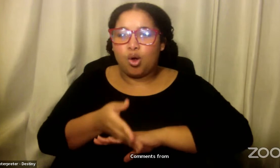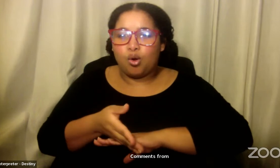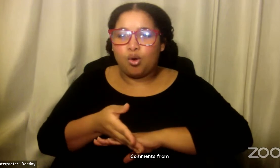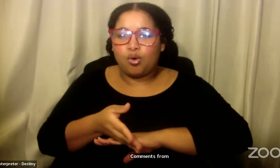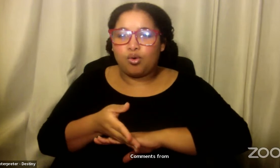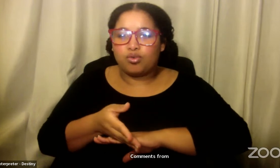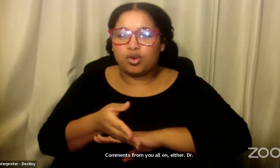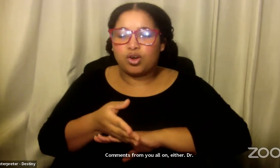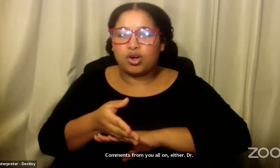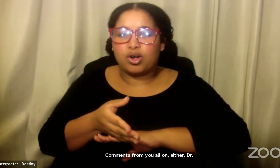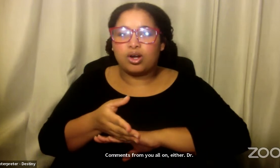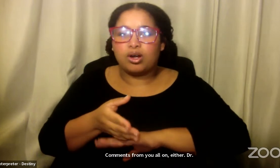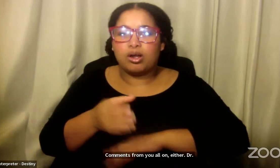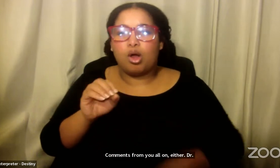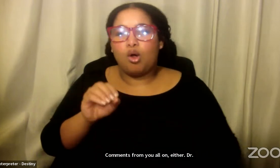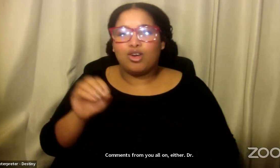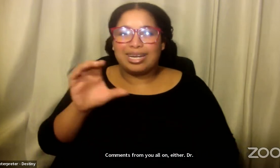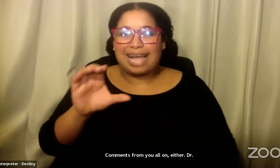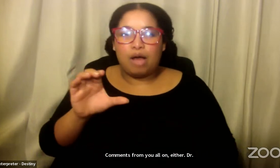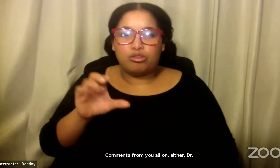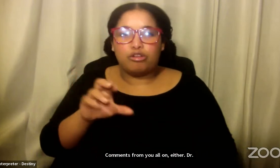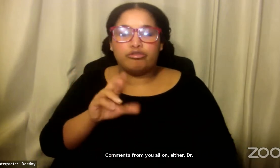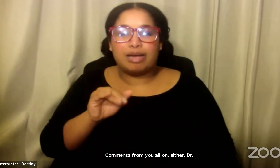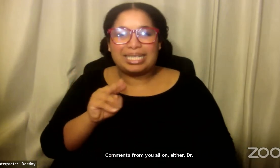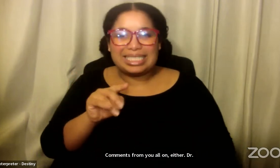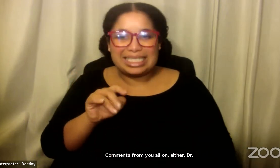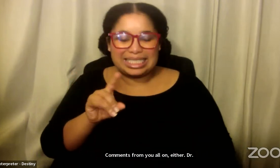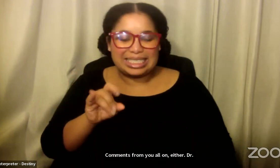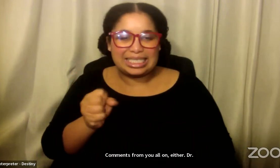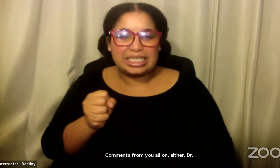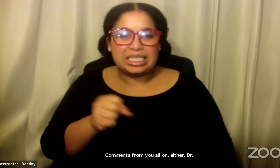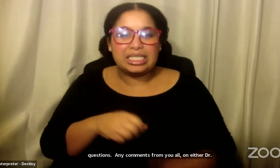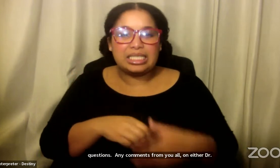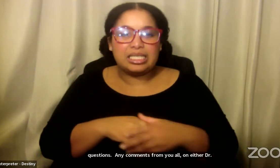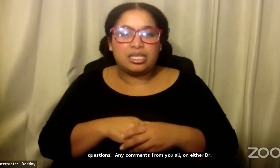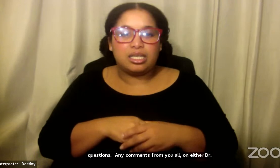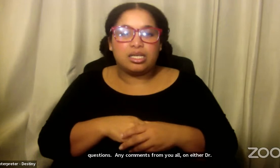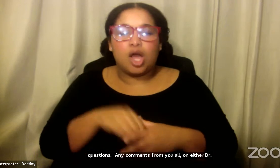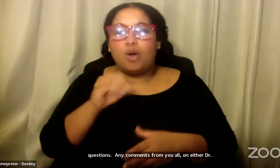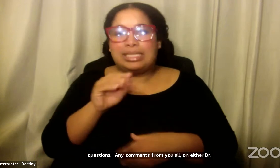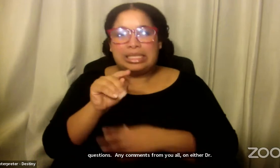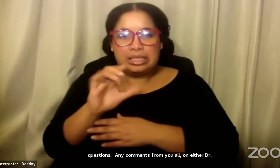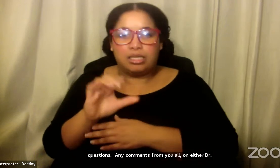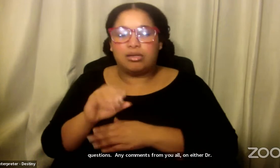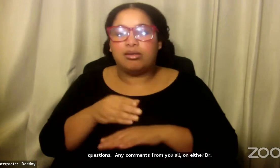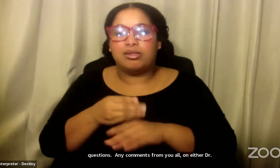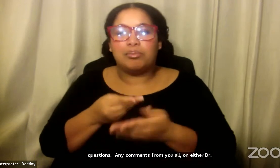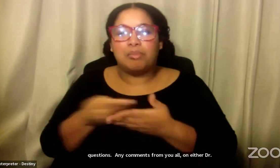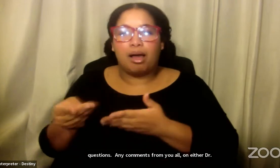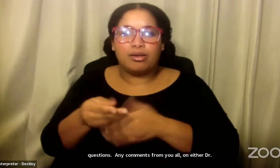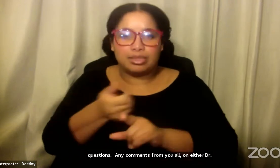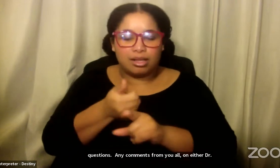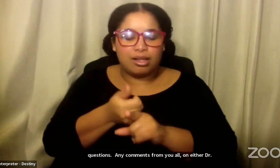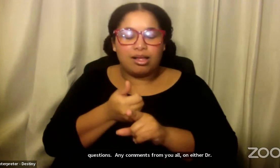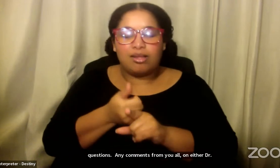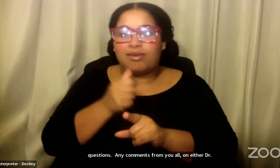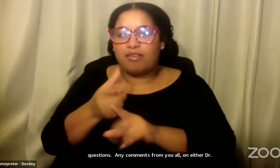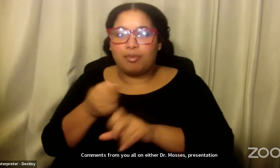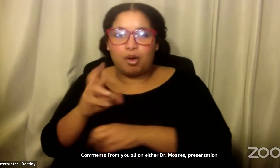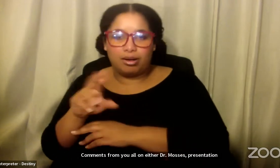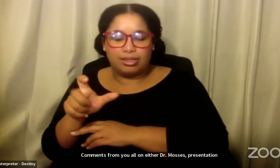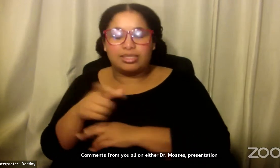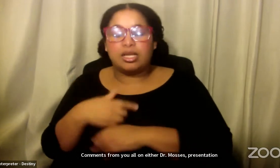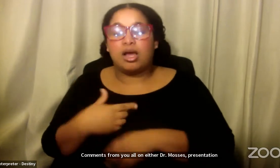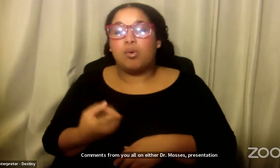for addressing some of the symptoms. It was brought to my attention by one of my employees who was out with sick